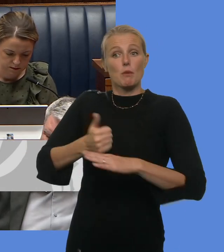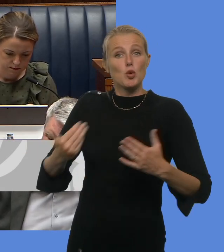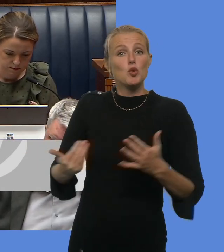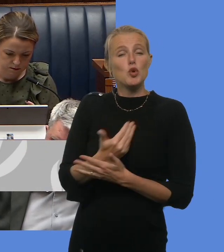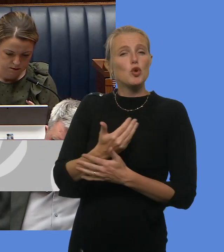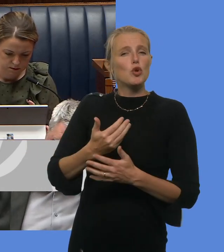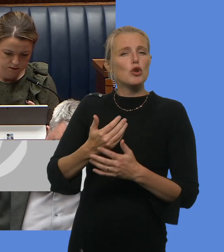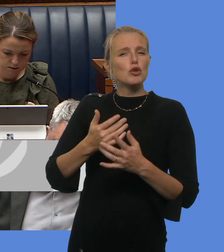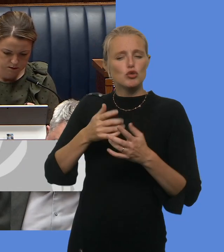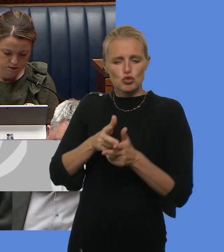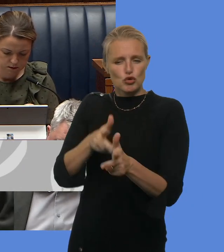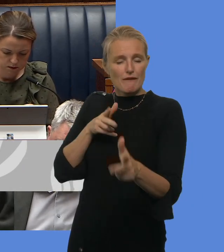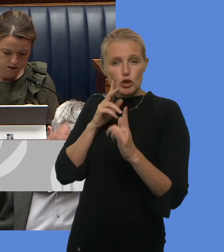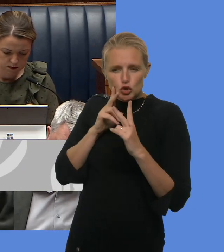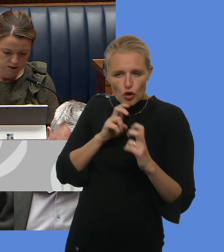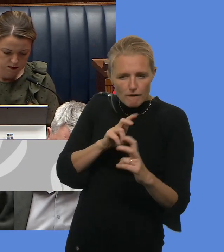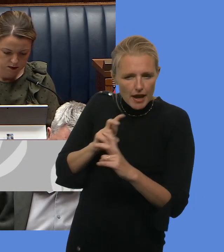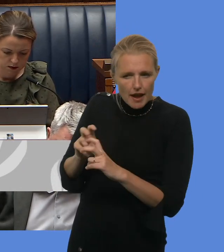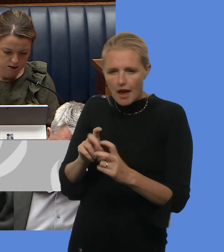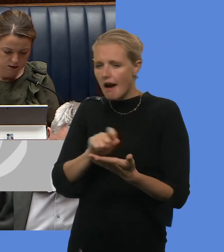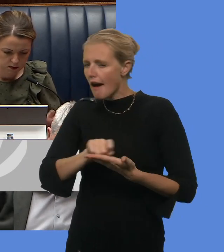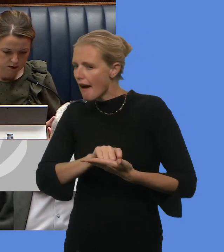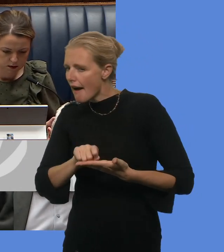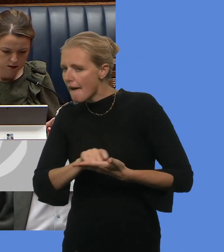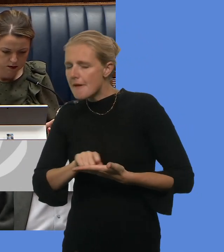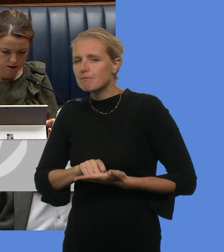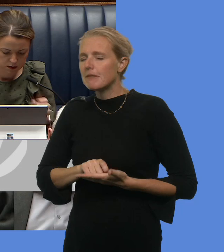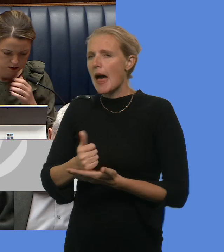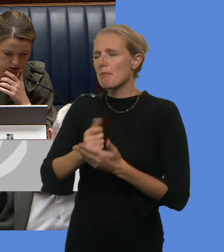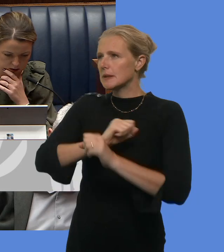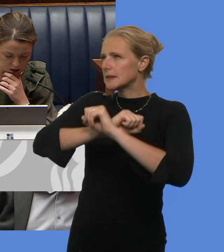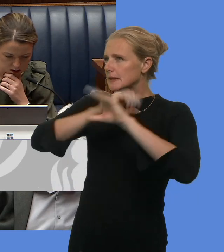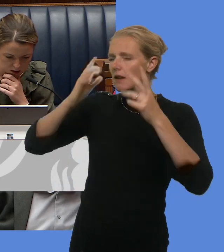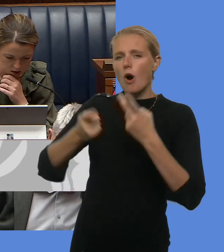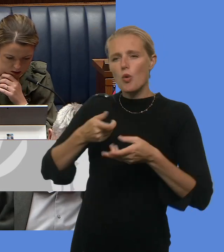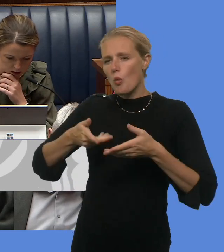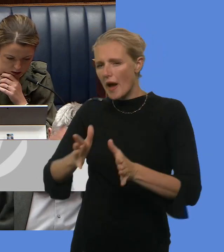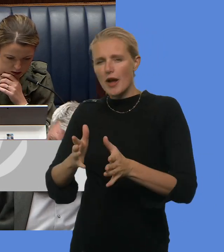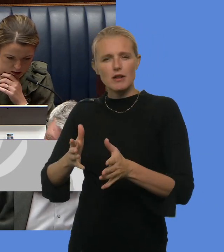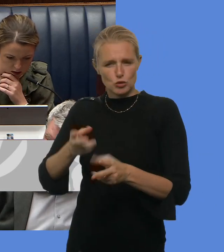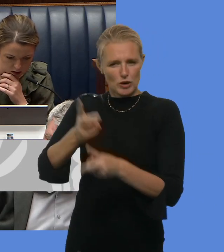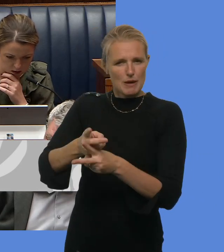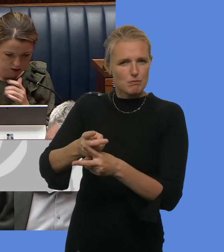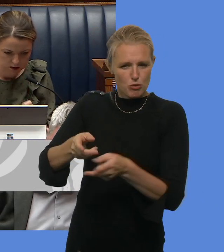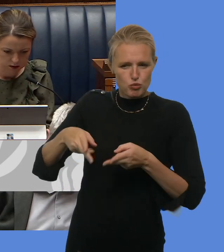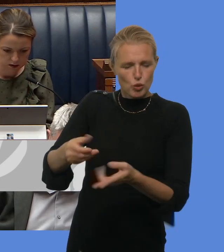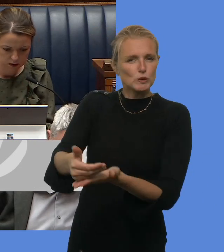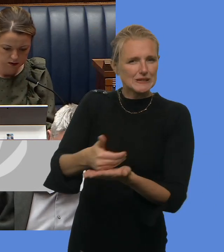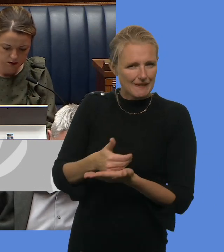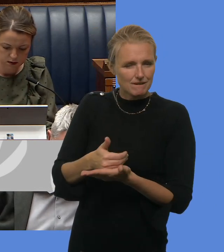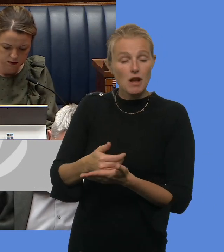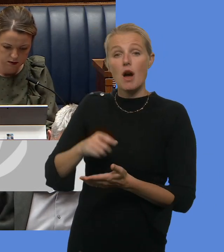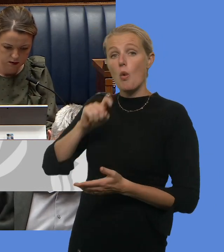traffic surveys for inclusion in the study to inform other options. My officials will arrange with others, or shall arrange another meeting with